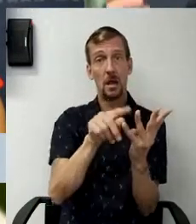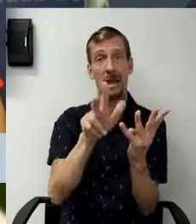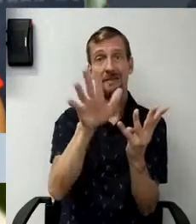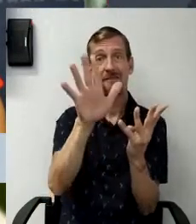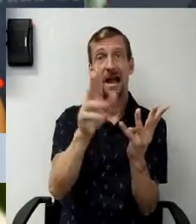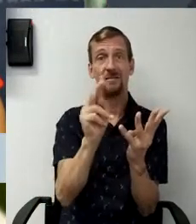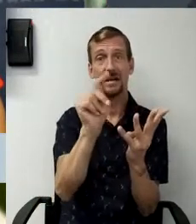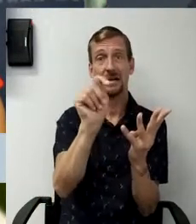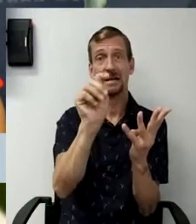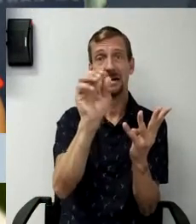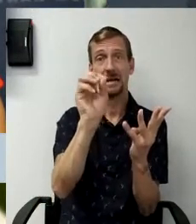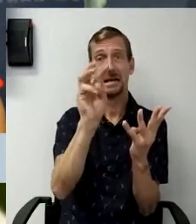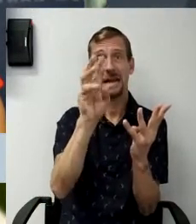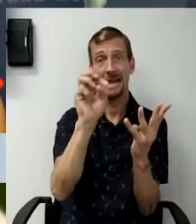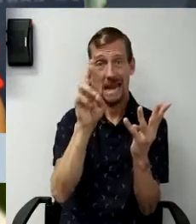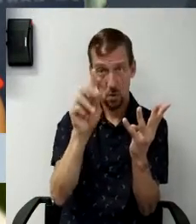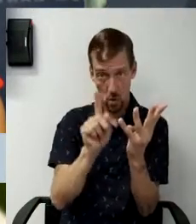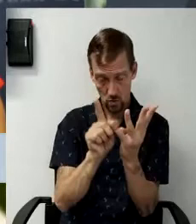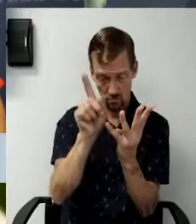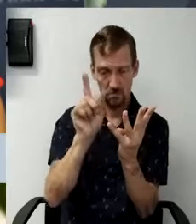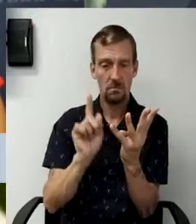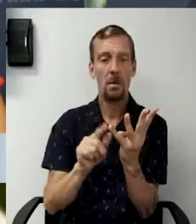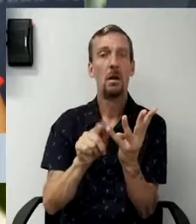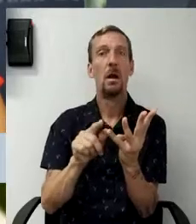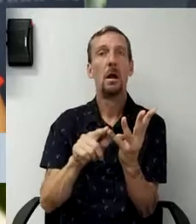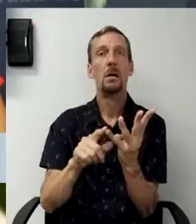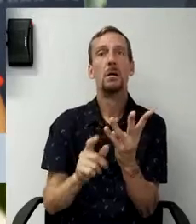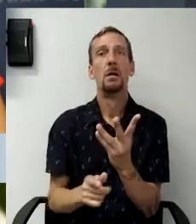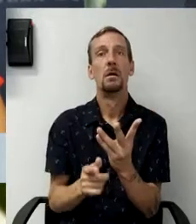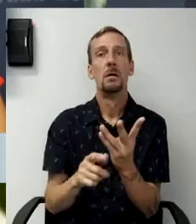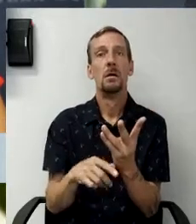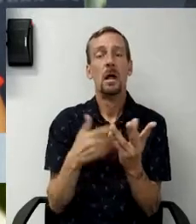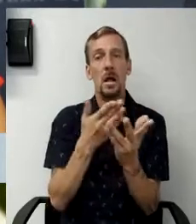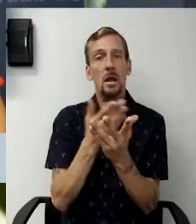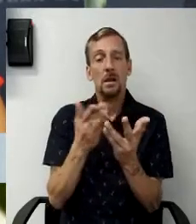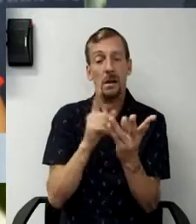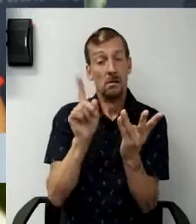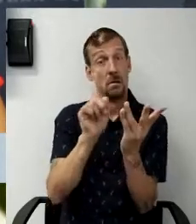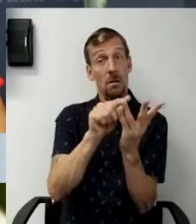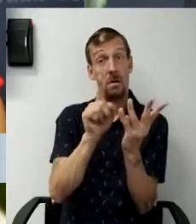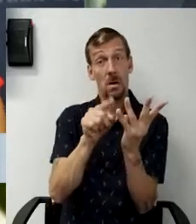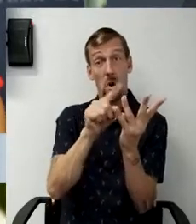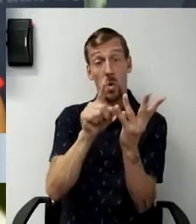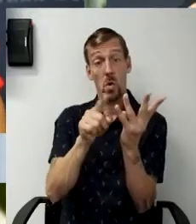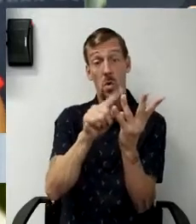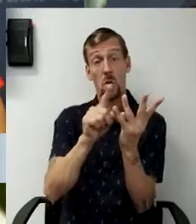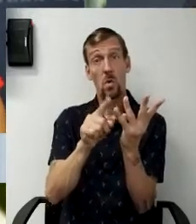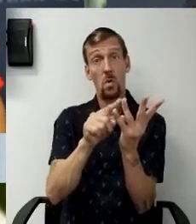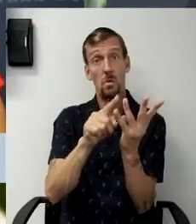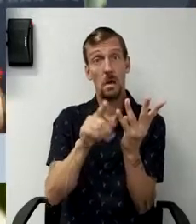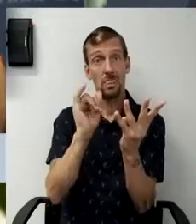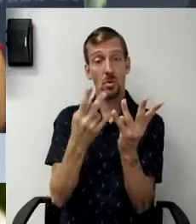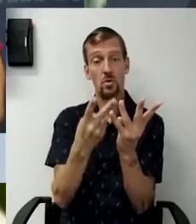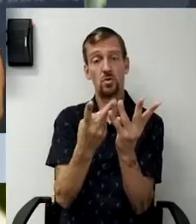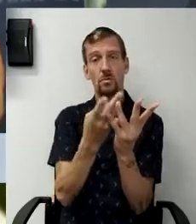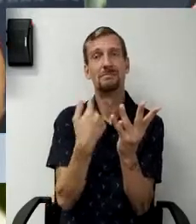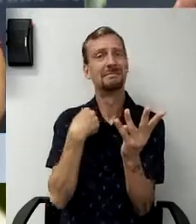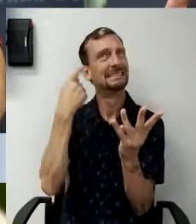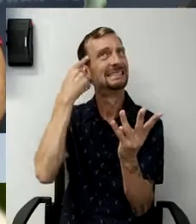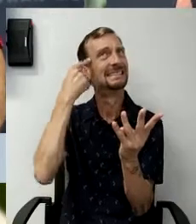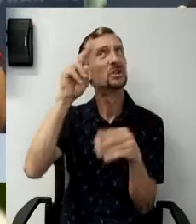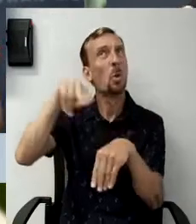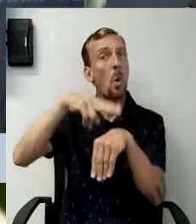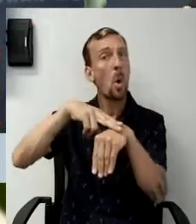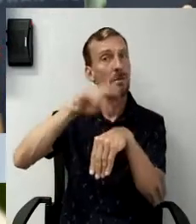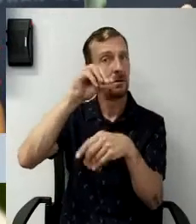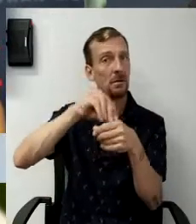Tower in the Quia wing. Between the 2 of those units, I would say we would normally, right